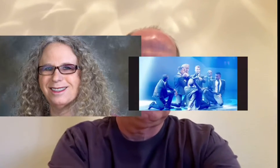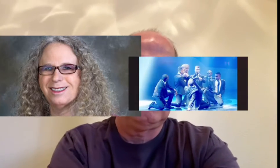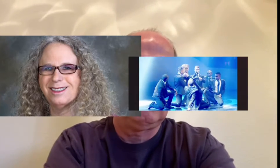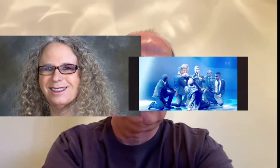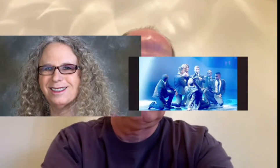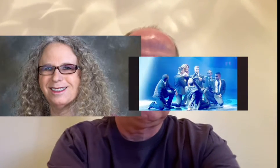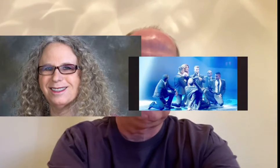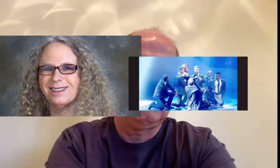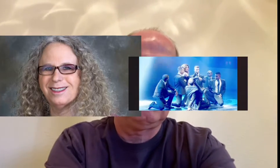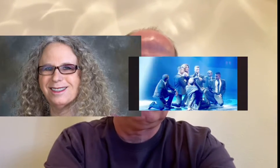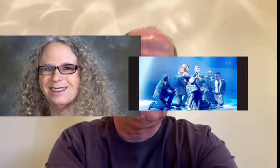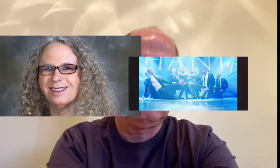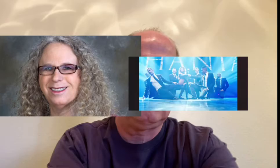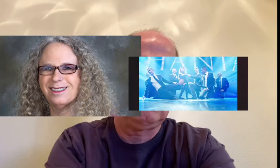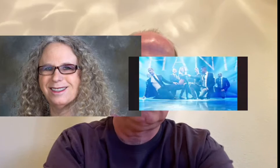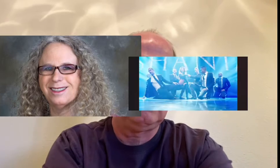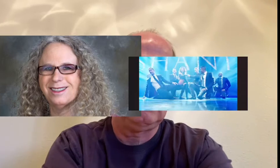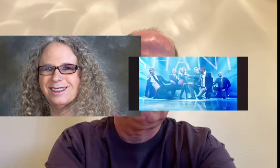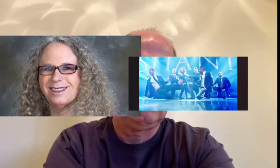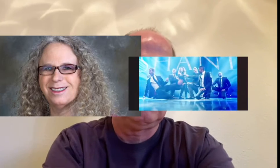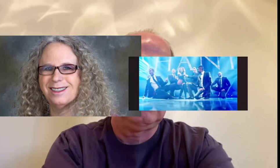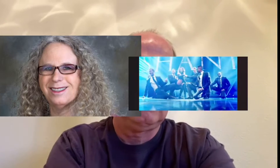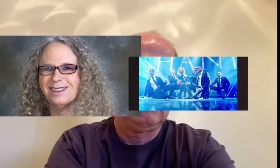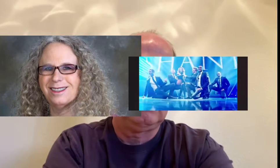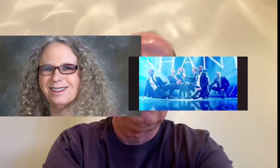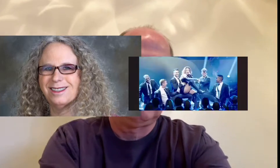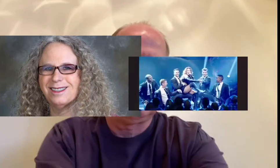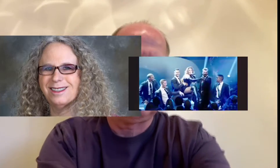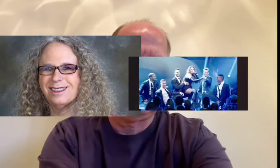I feel like a woman.